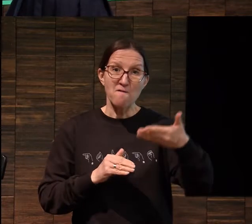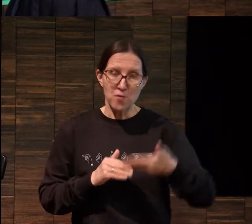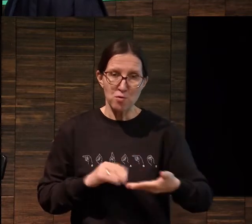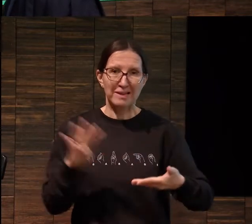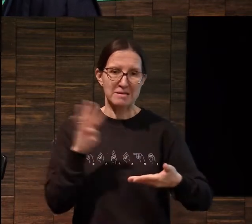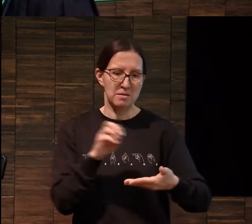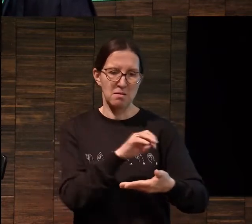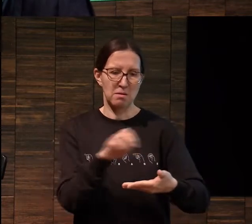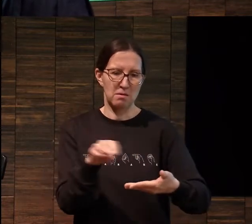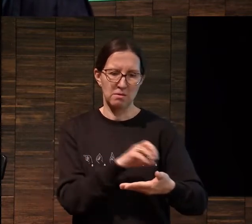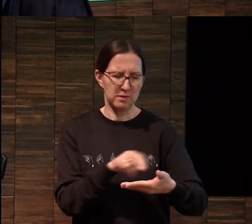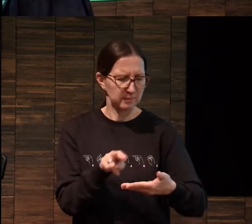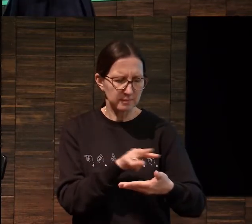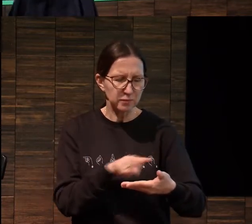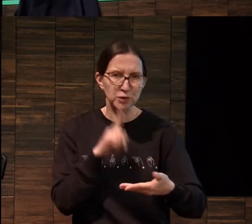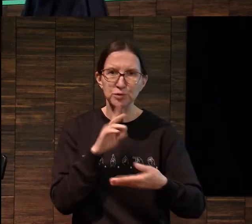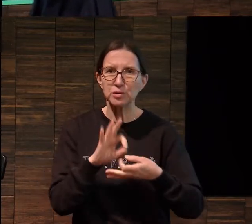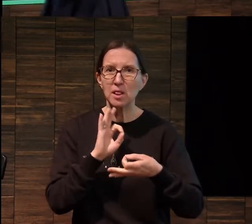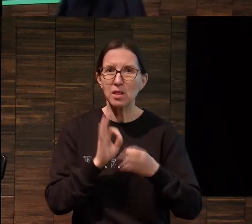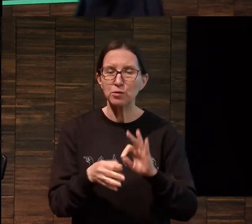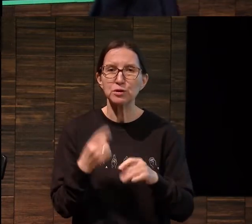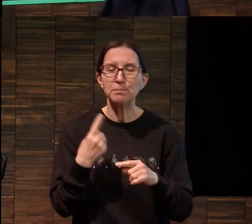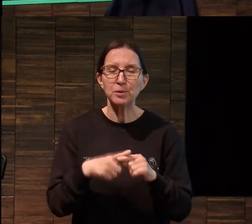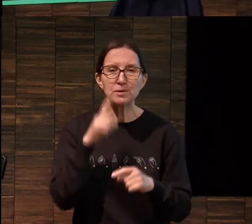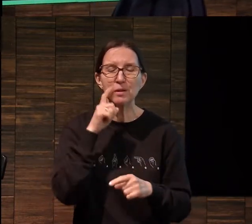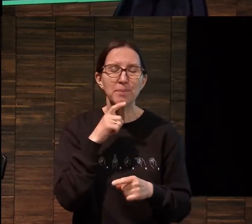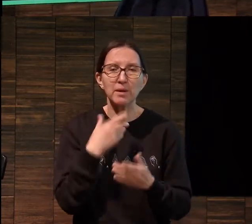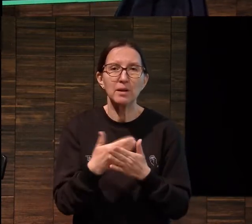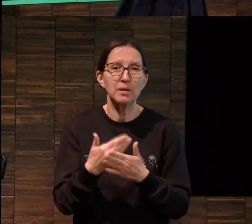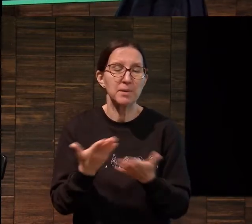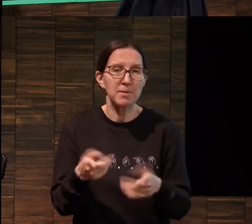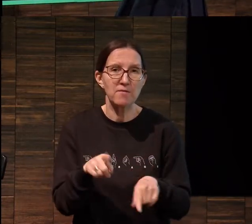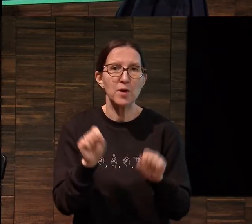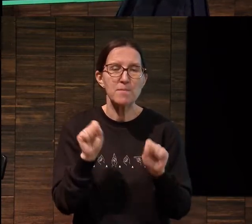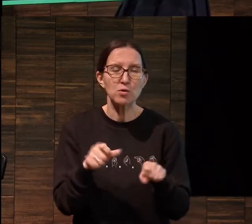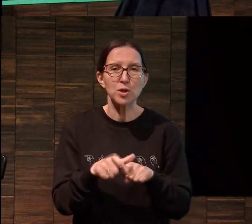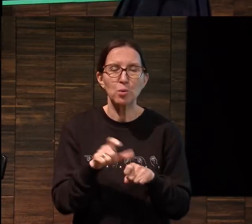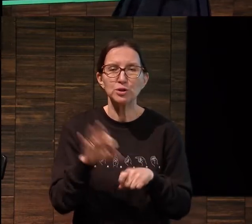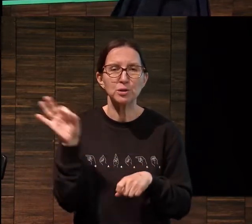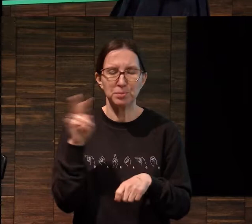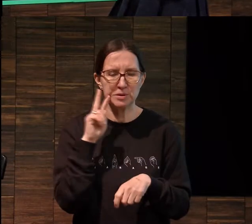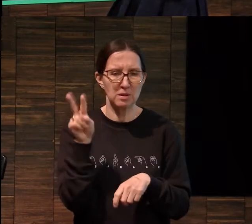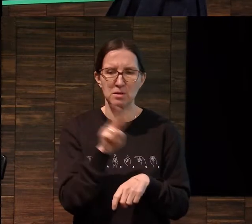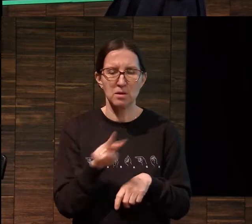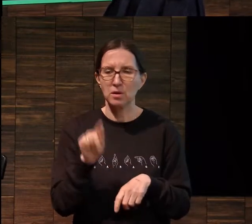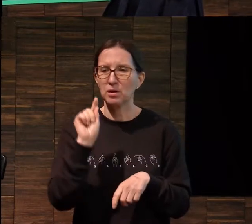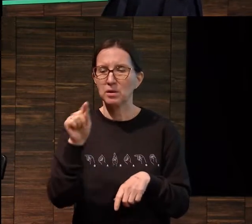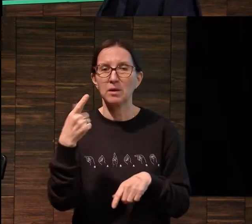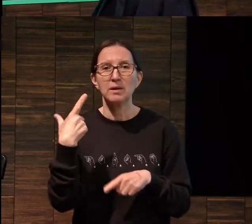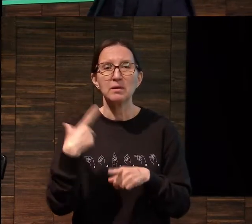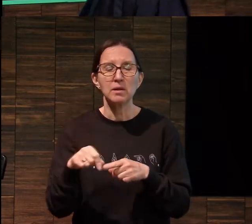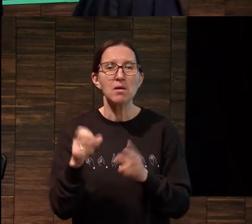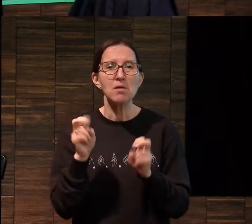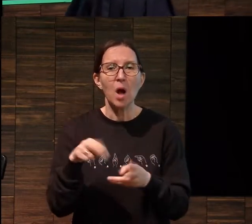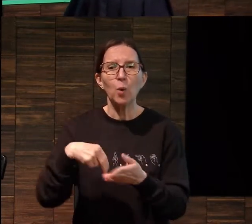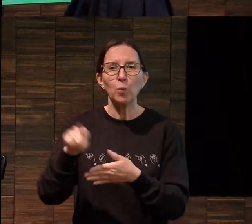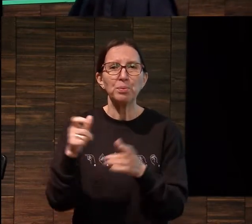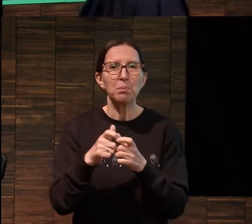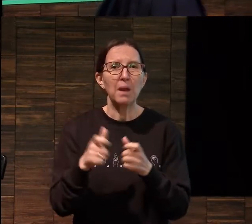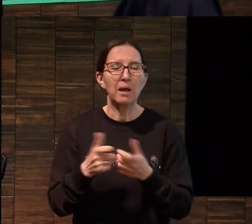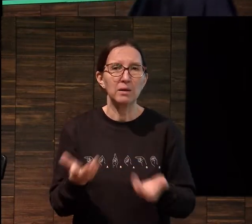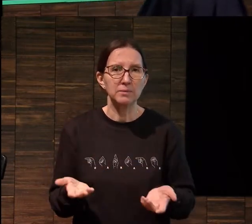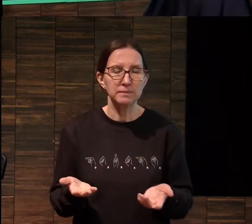When the text is gray on gray, this is just very hard to read, but also it's very hard